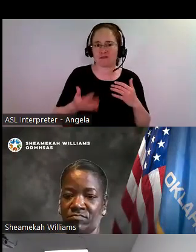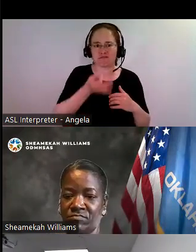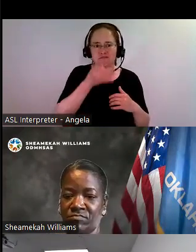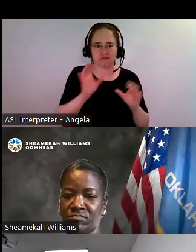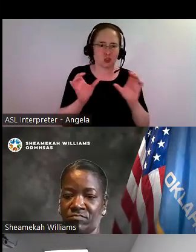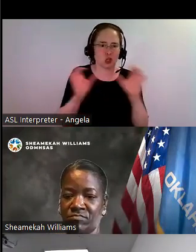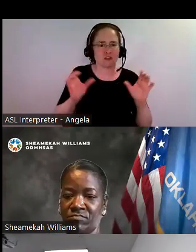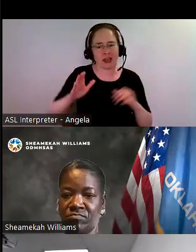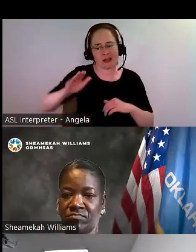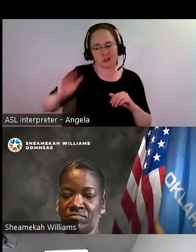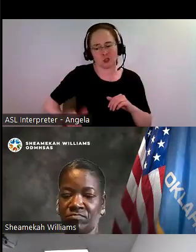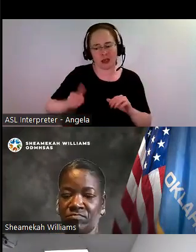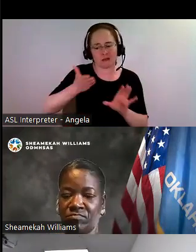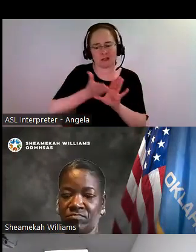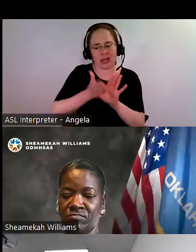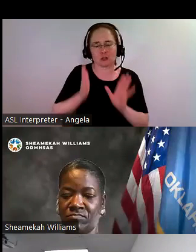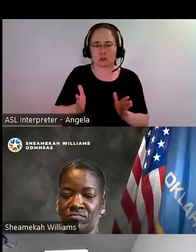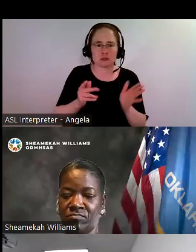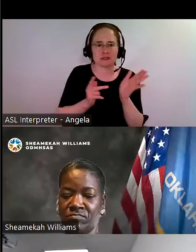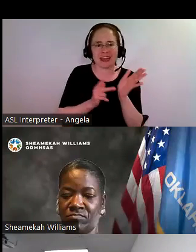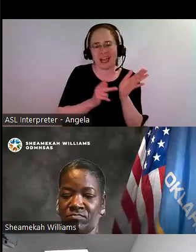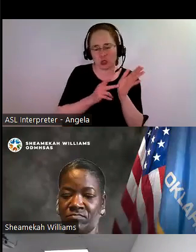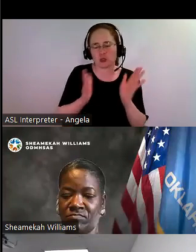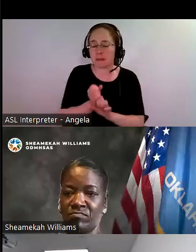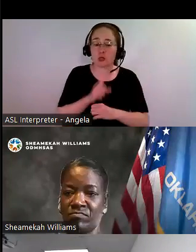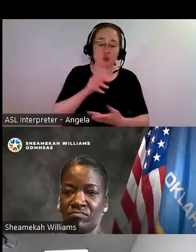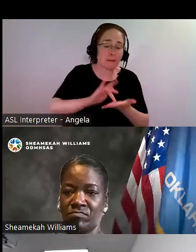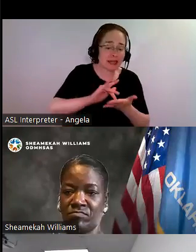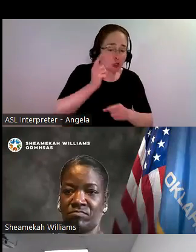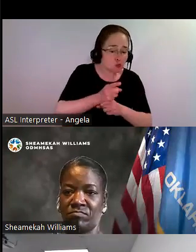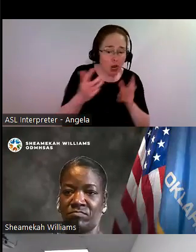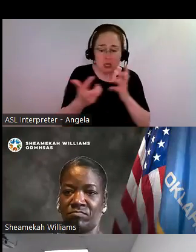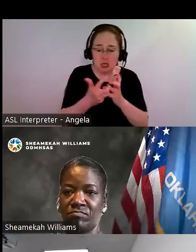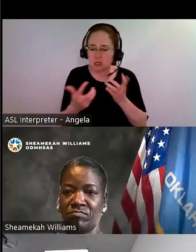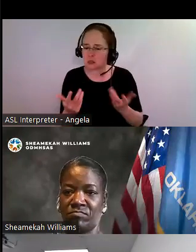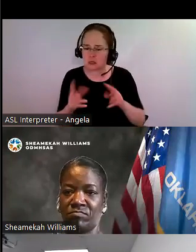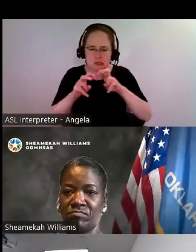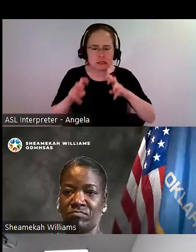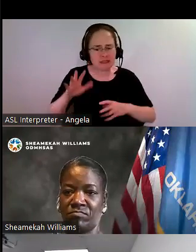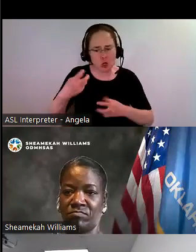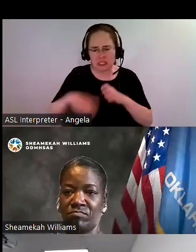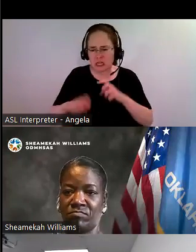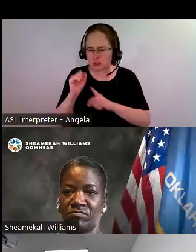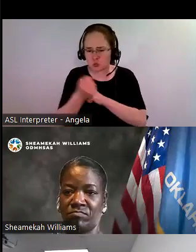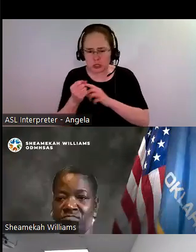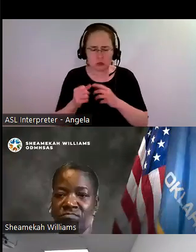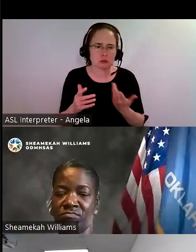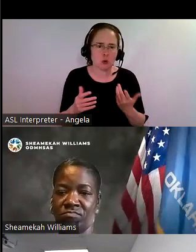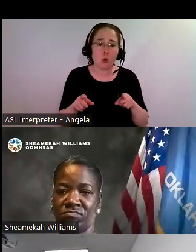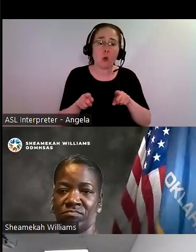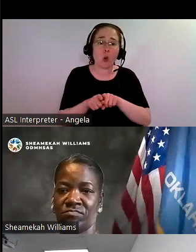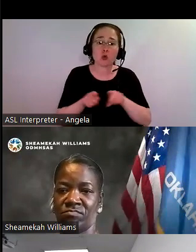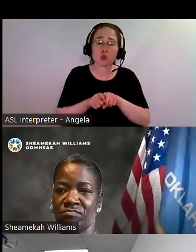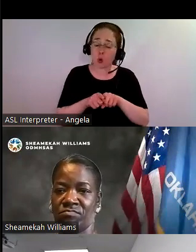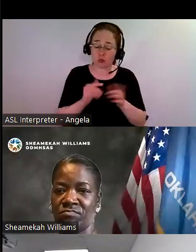cases, making sure that the medication is right in line with what's going on with the child. Also, the providers looking